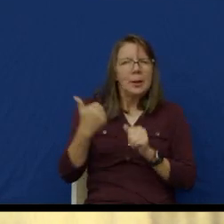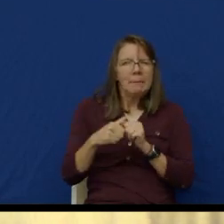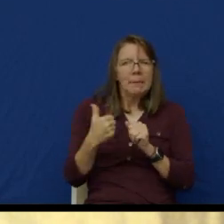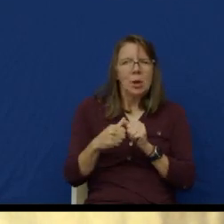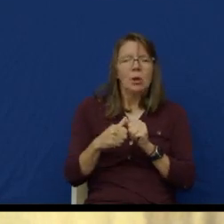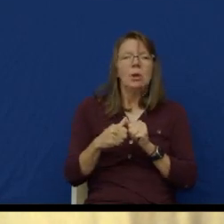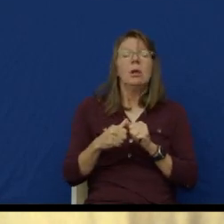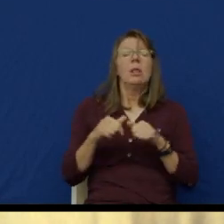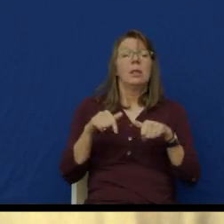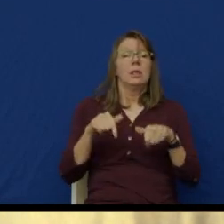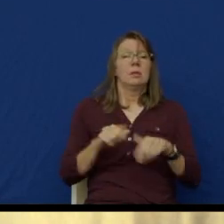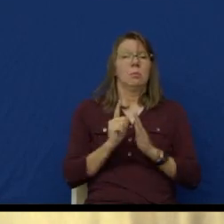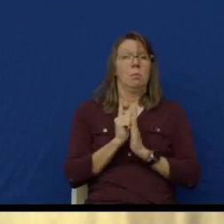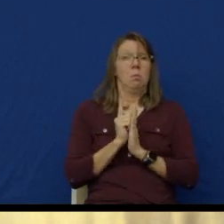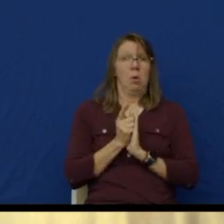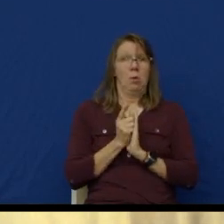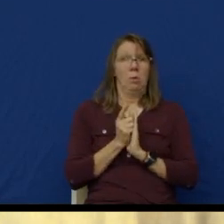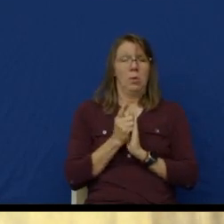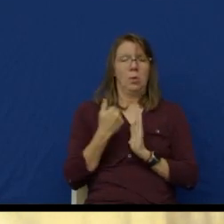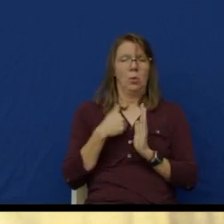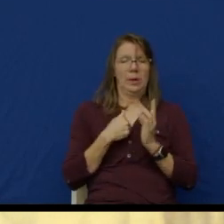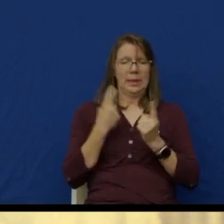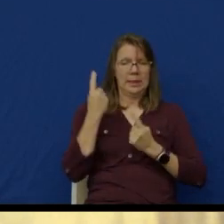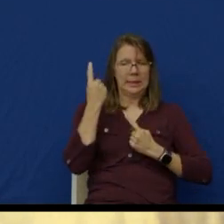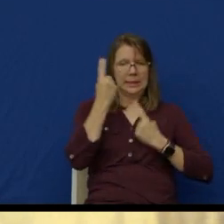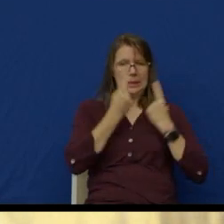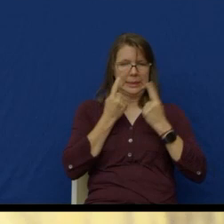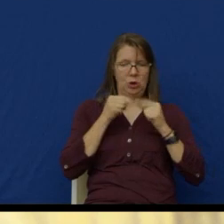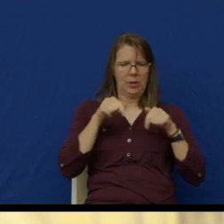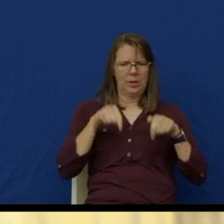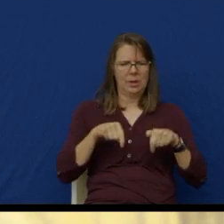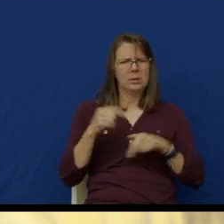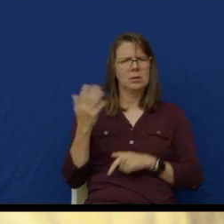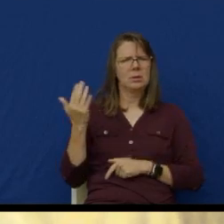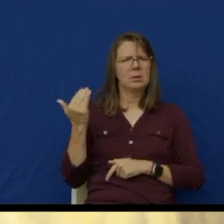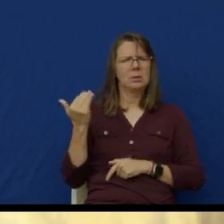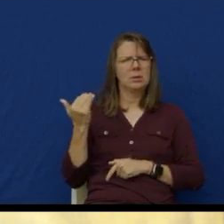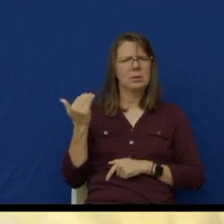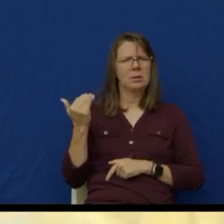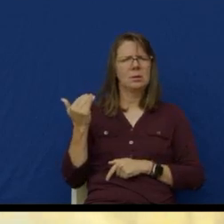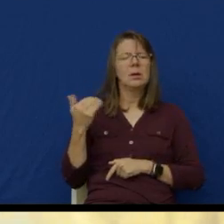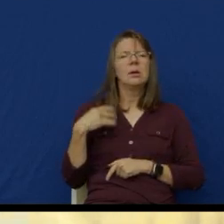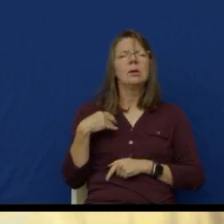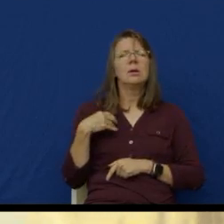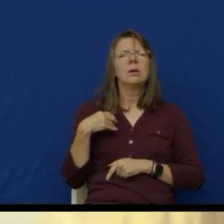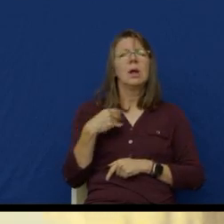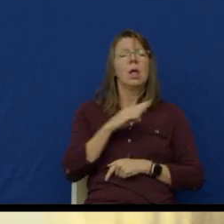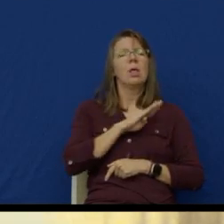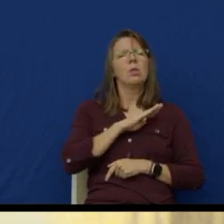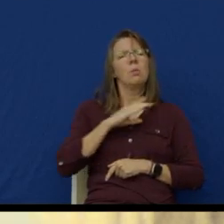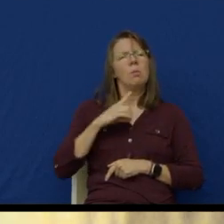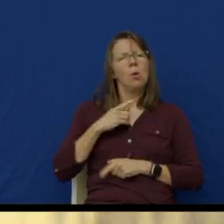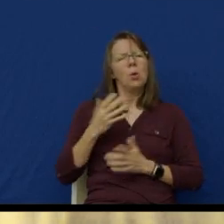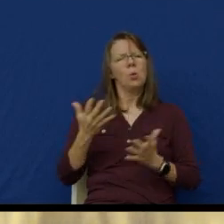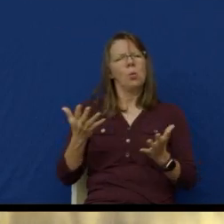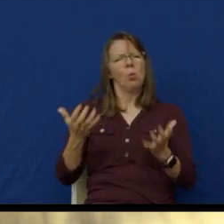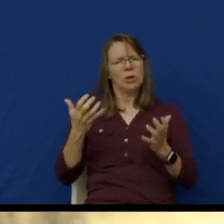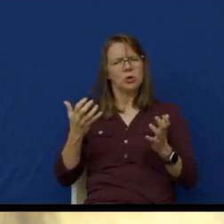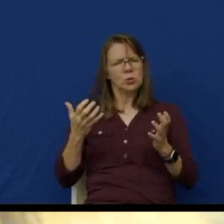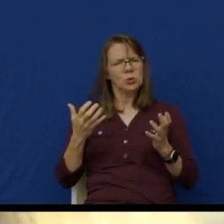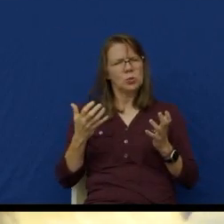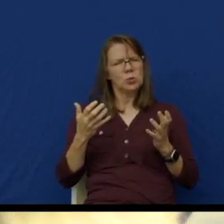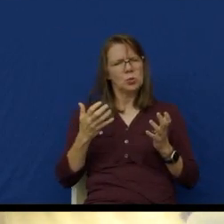this moment and considering this item because the board wants to be intentional and